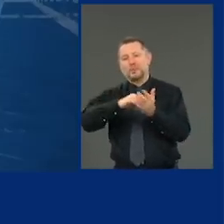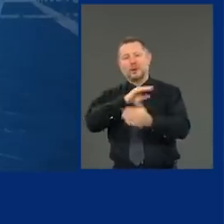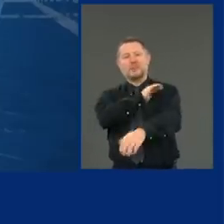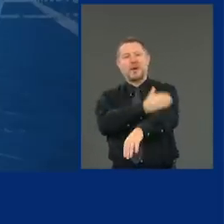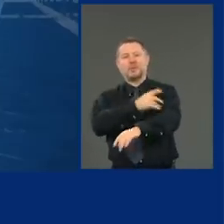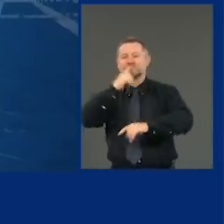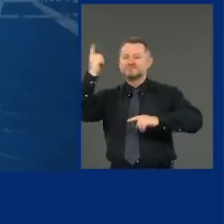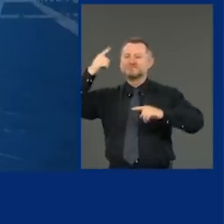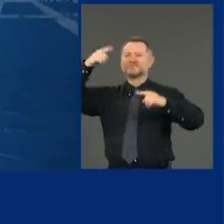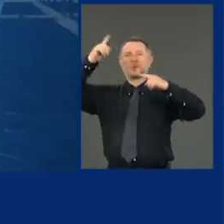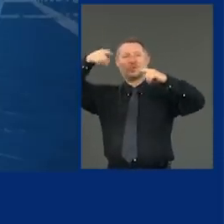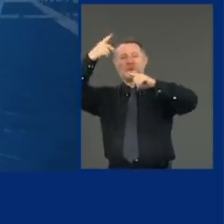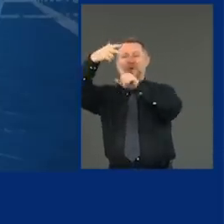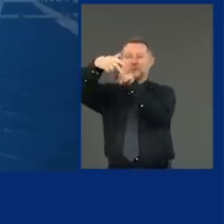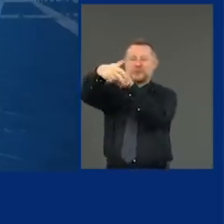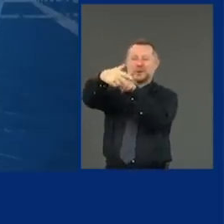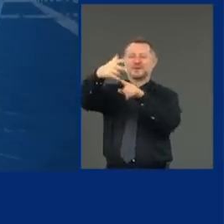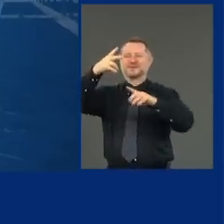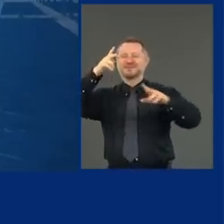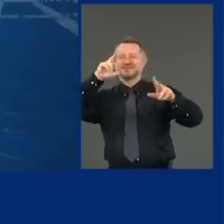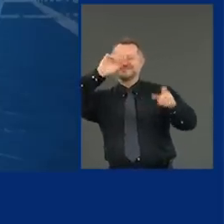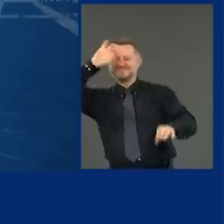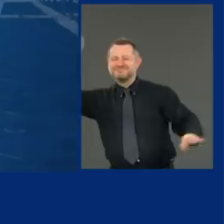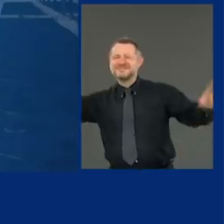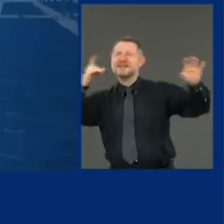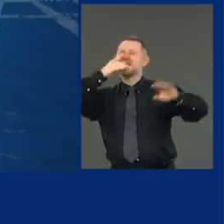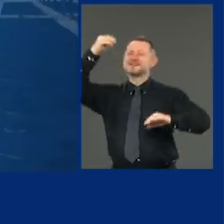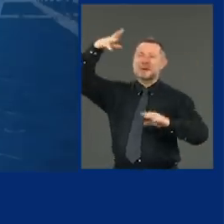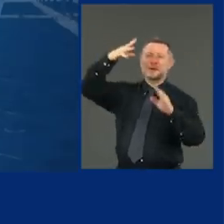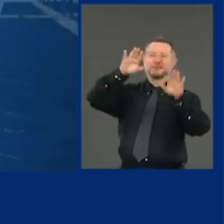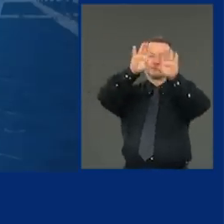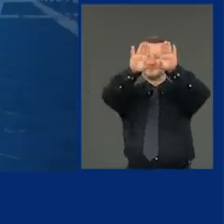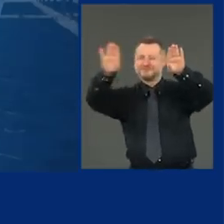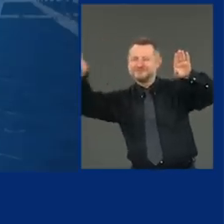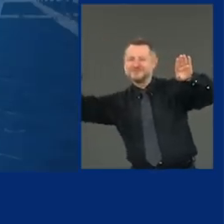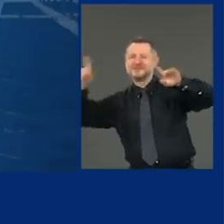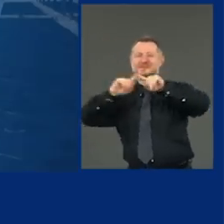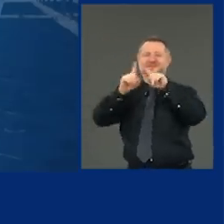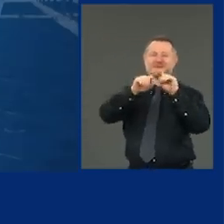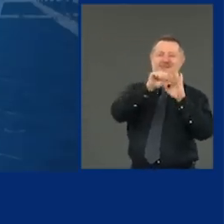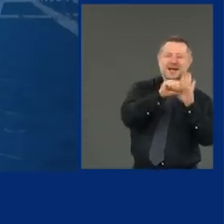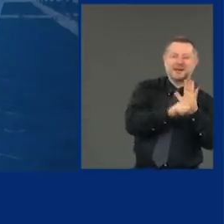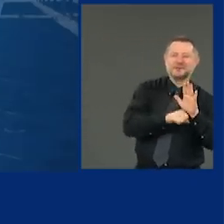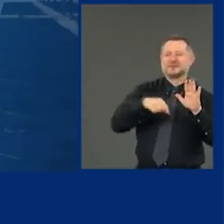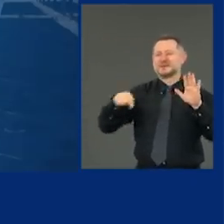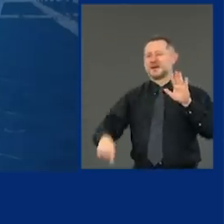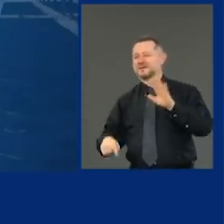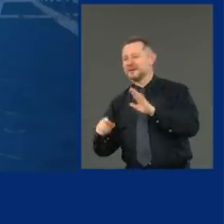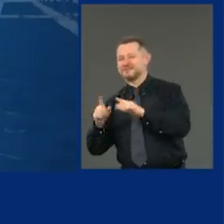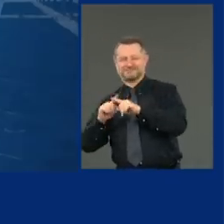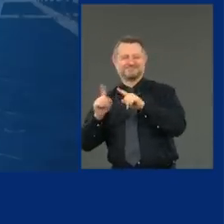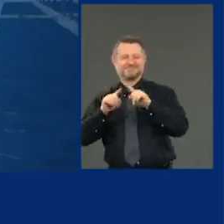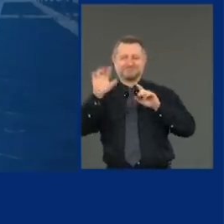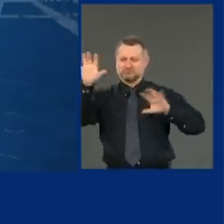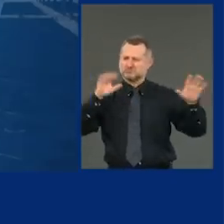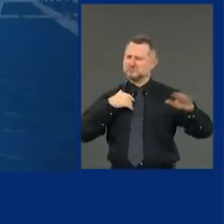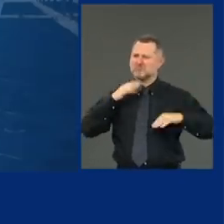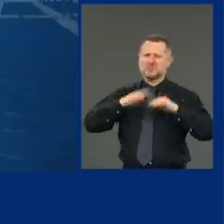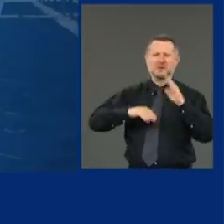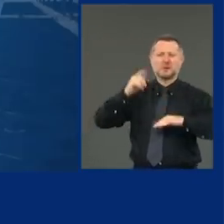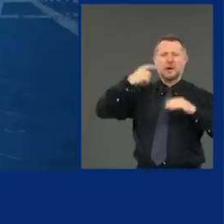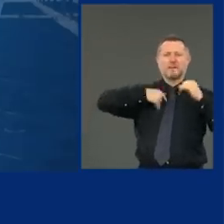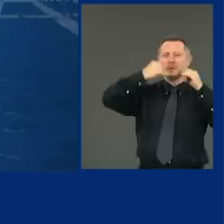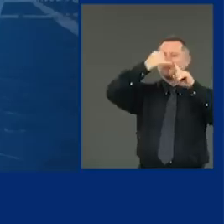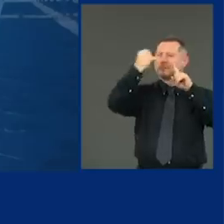power in upstate. We know we need it downstate. Let's build the cross-state transmission lines